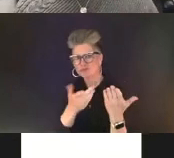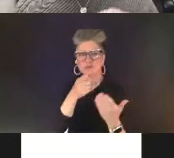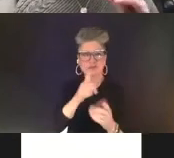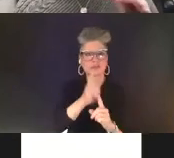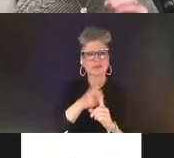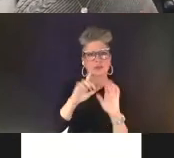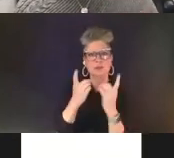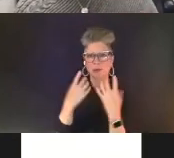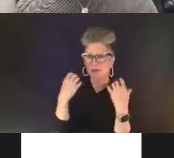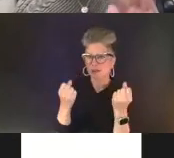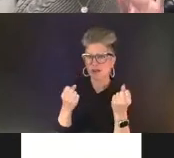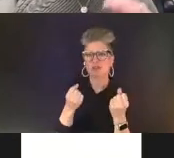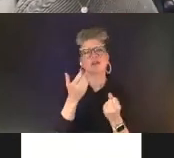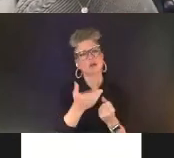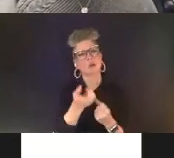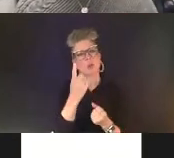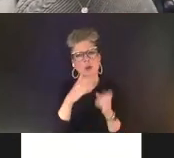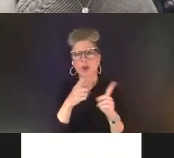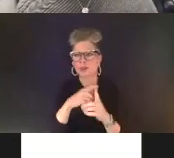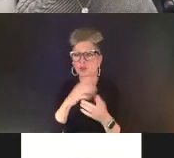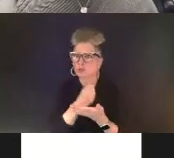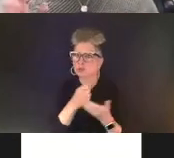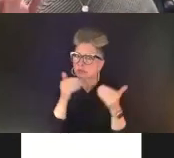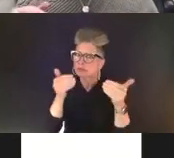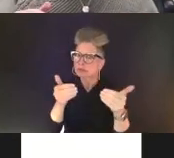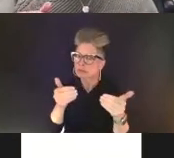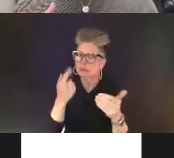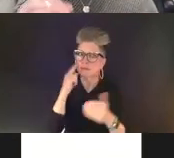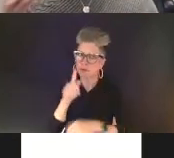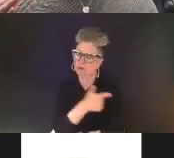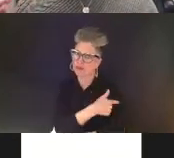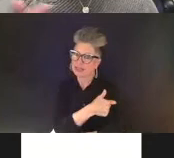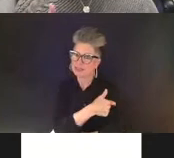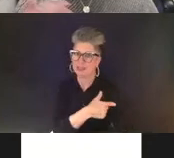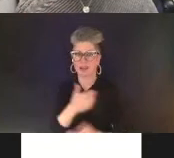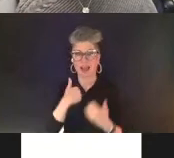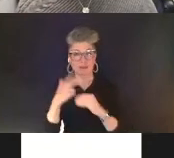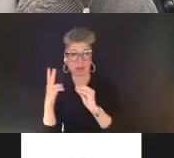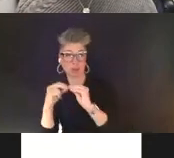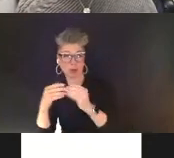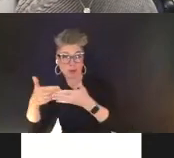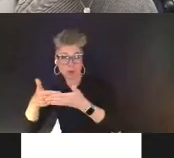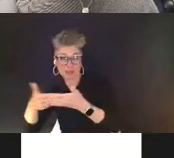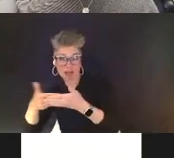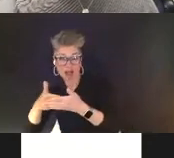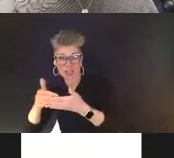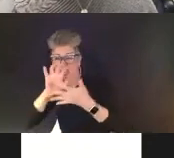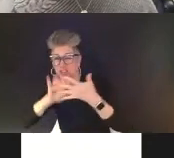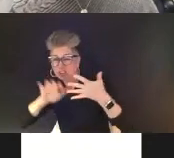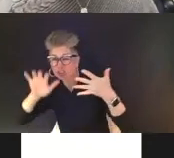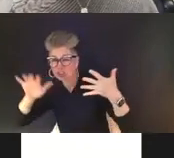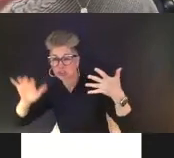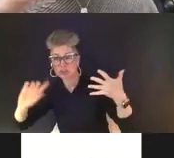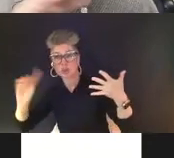a vaccine. And so here's this information. I've got about 3 more slides of places that you can get your